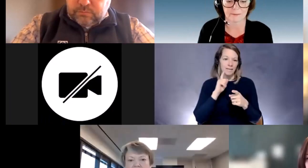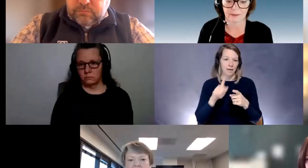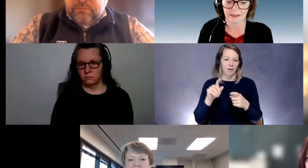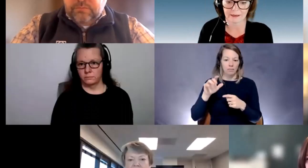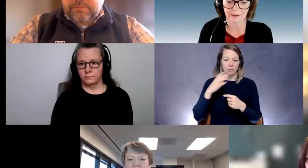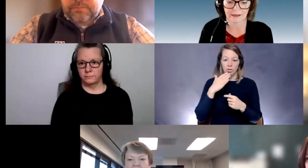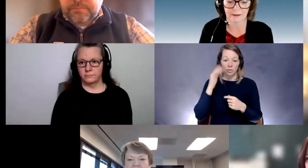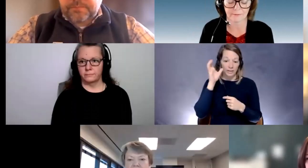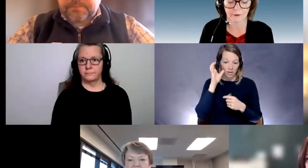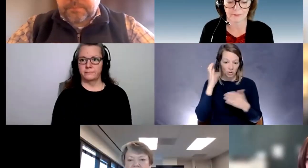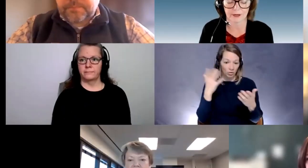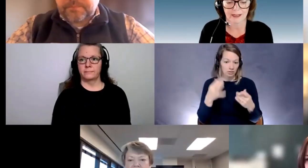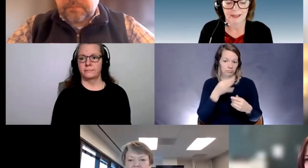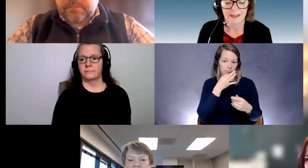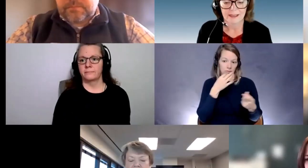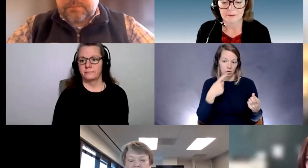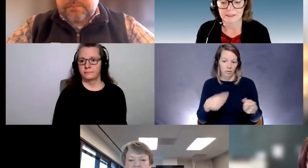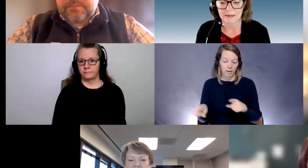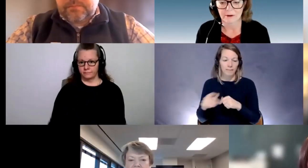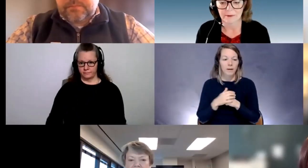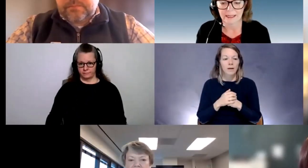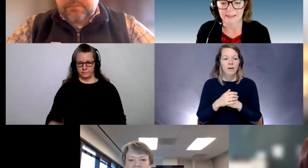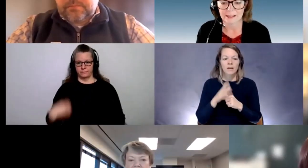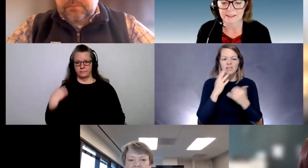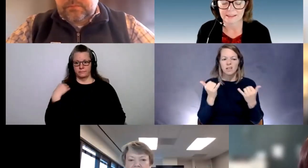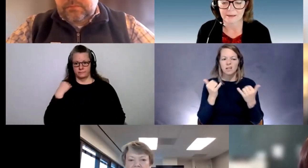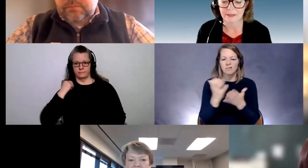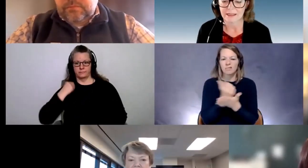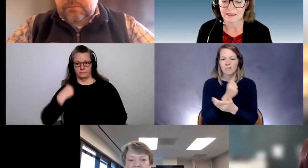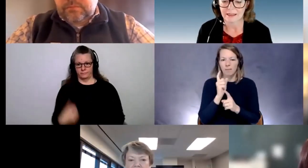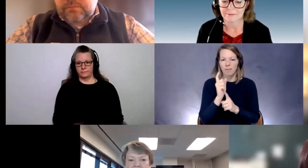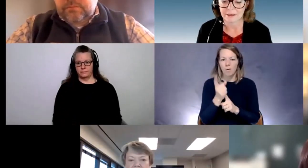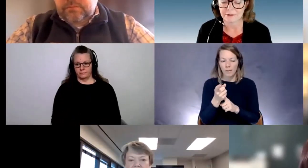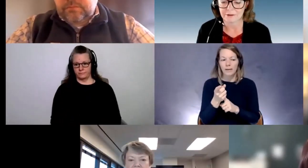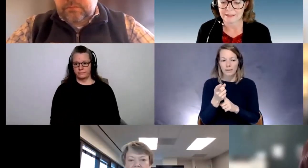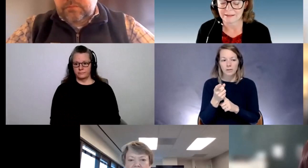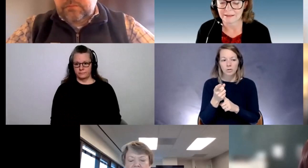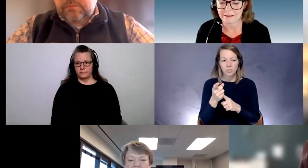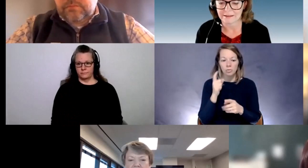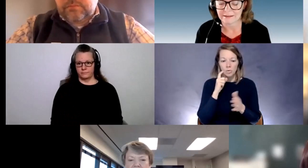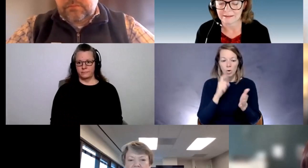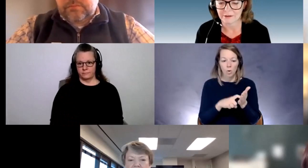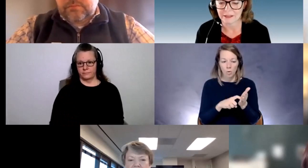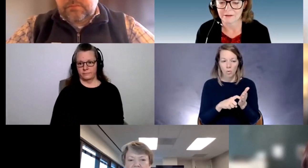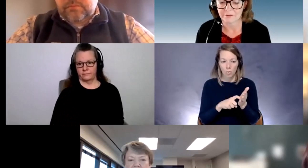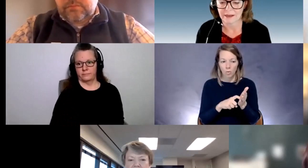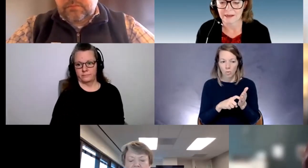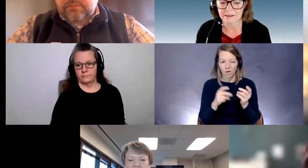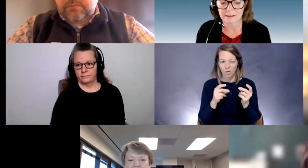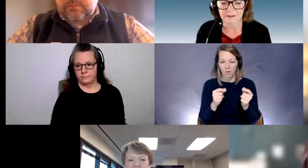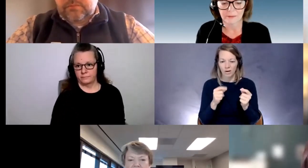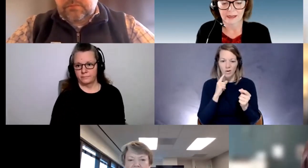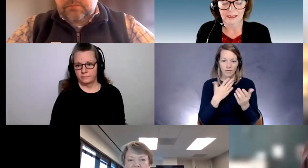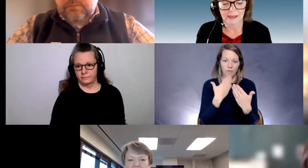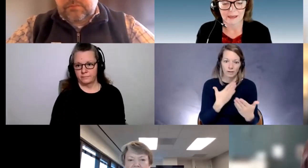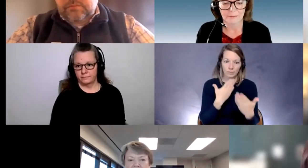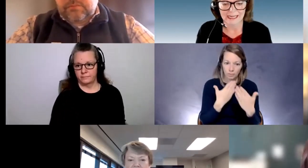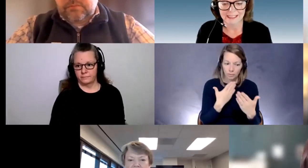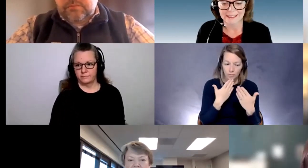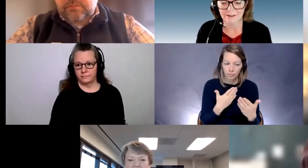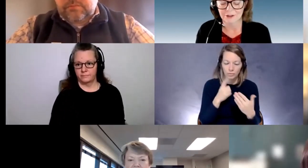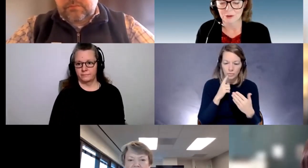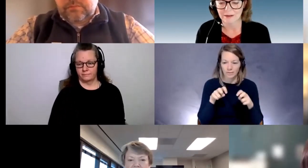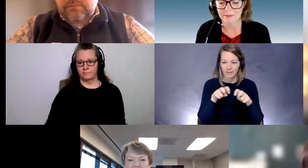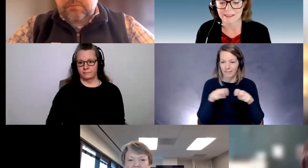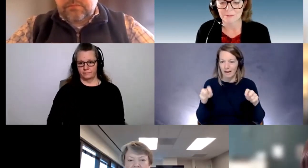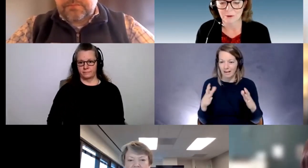what's getting ready to come forward. Just want to take a moment and just note a quick note of gratitude to my